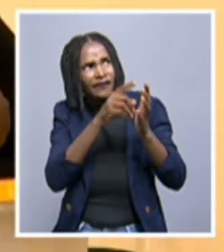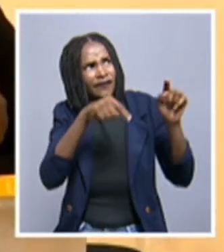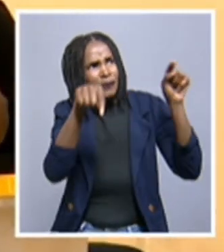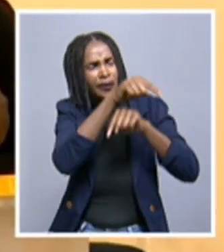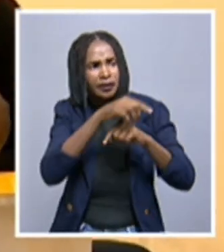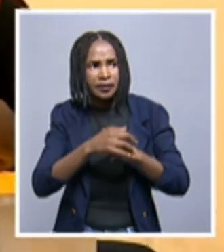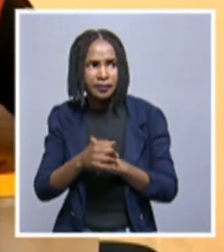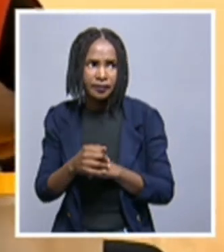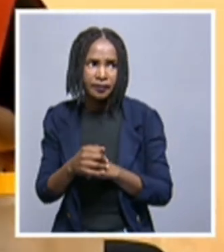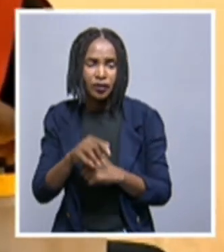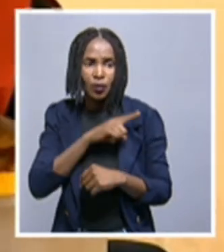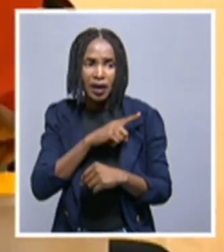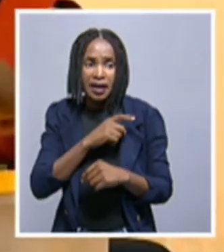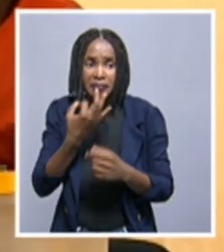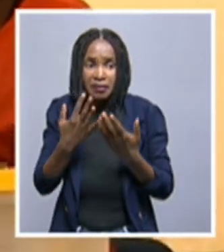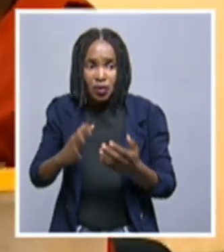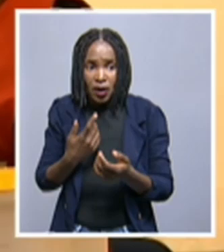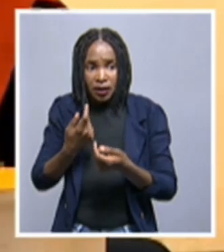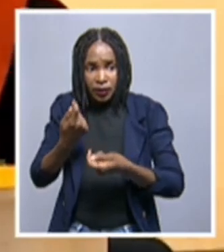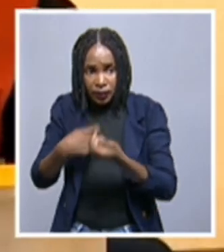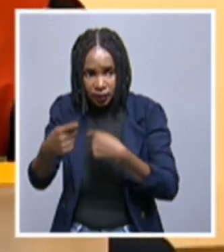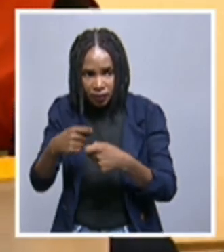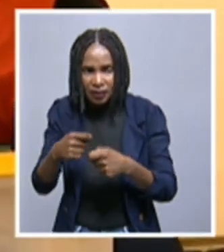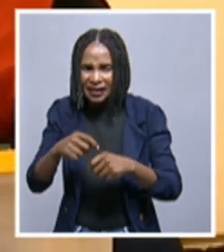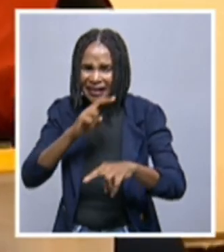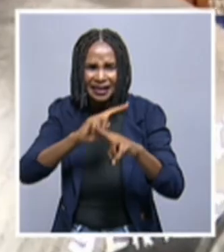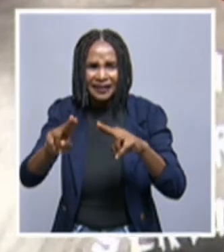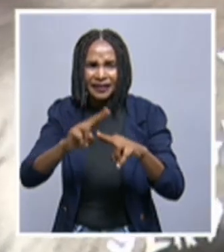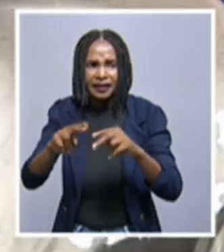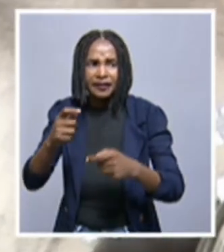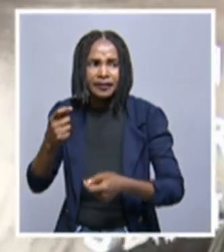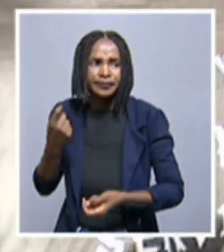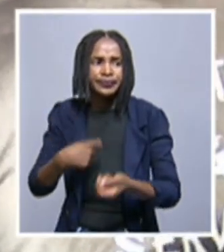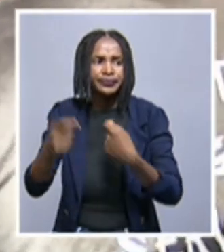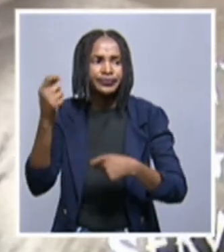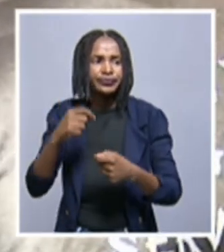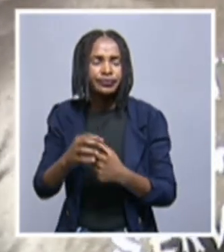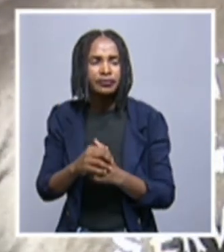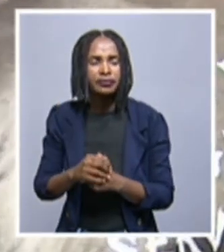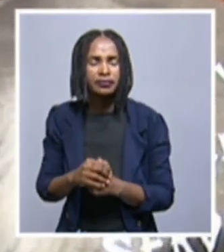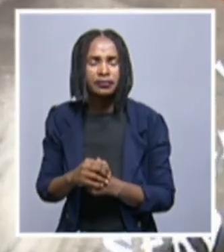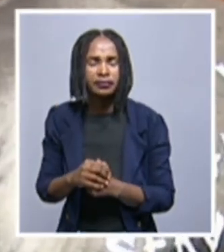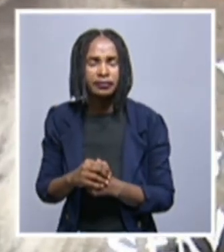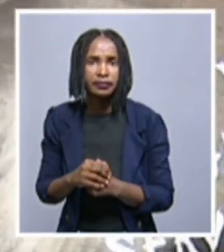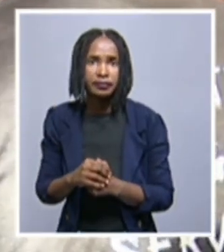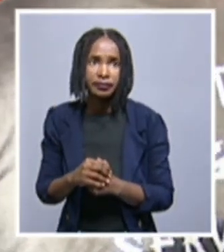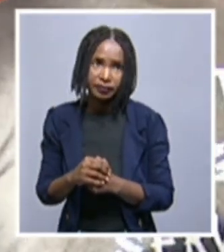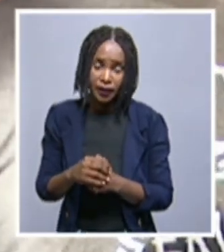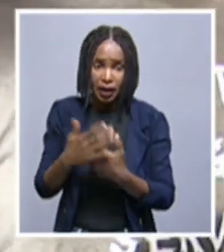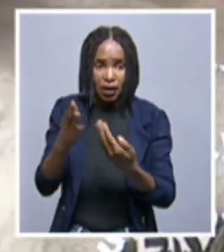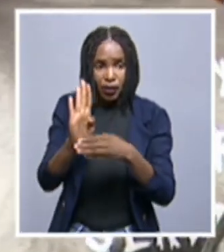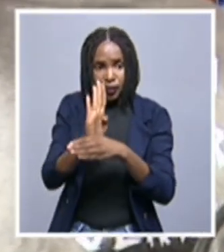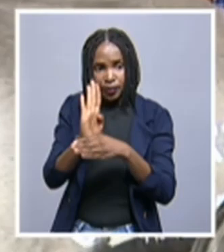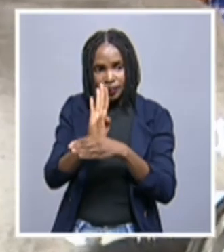try to sell it in the stock markets. And in so doing, of course, the market would